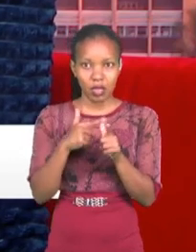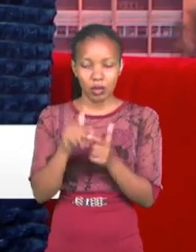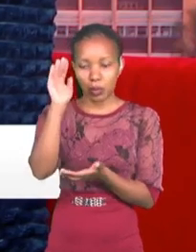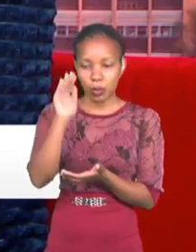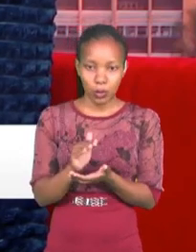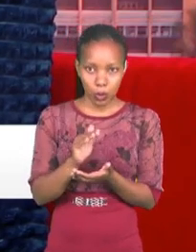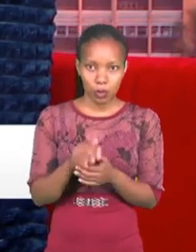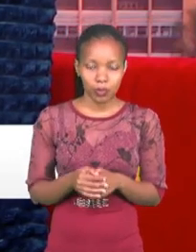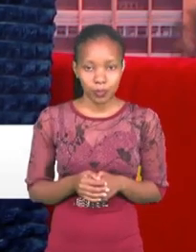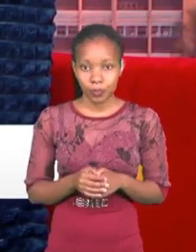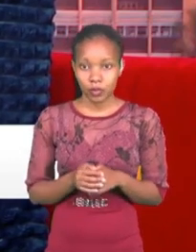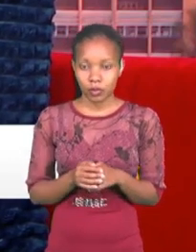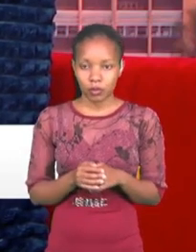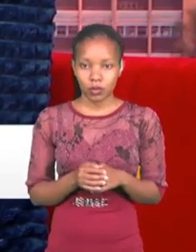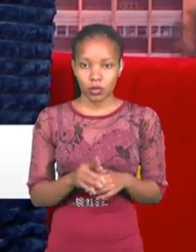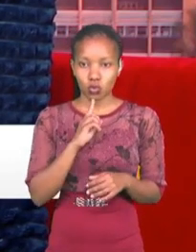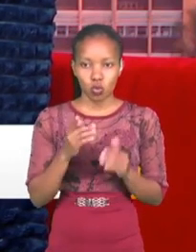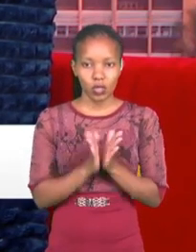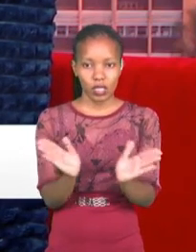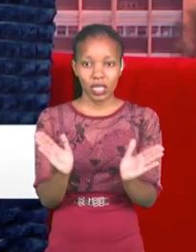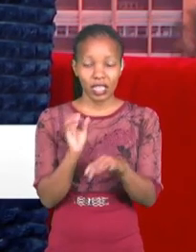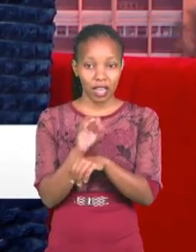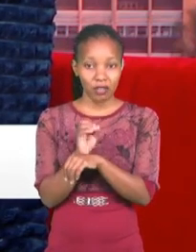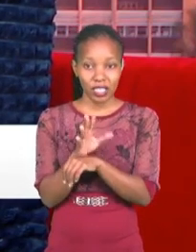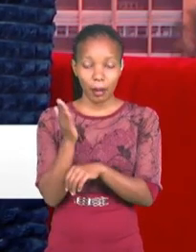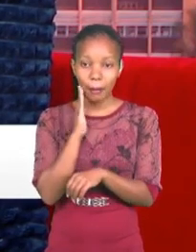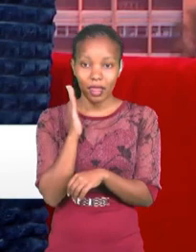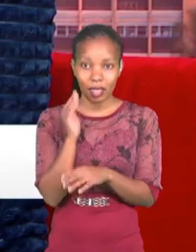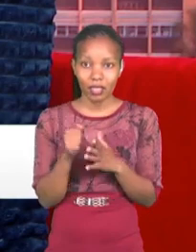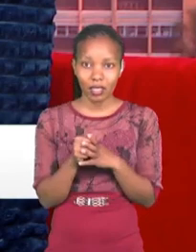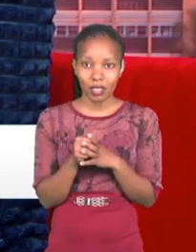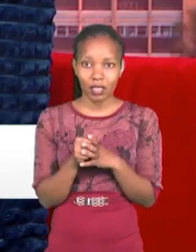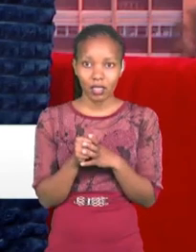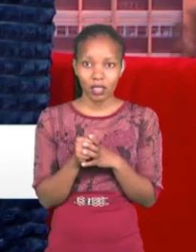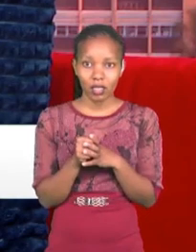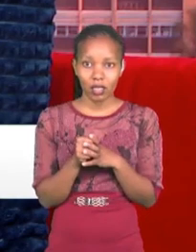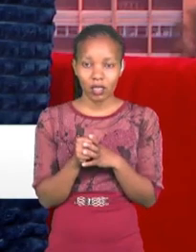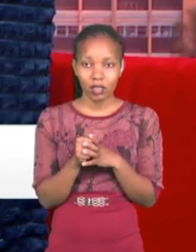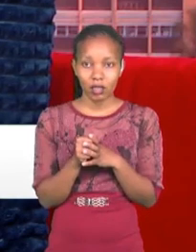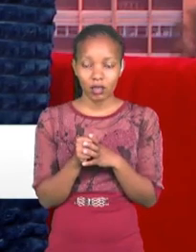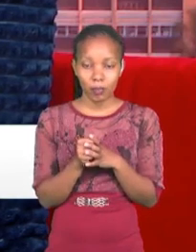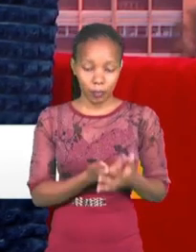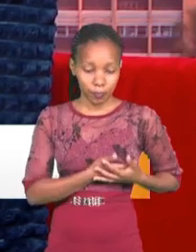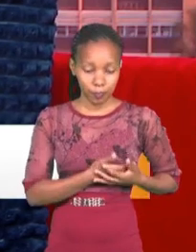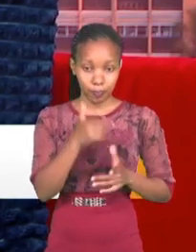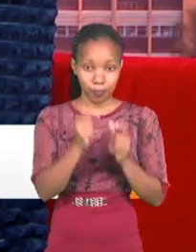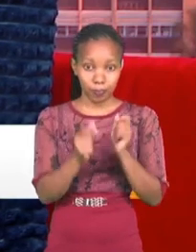decreased. So generally we advise them to express milk in the office also, so that there is a